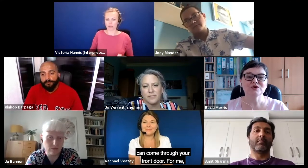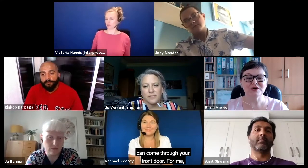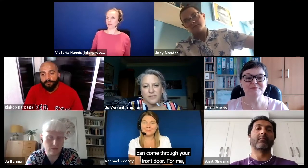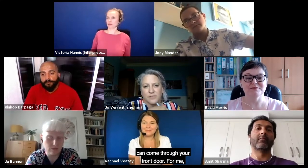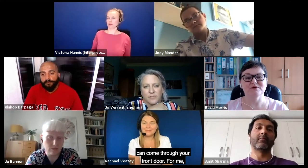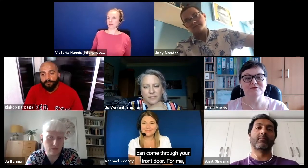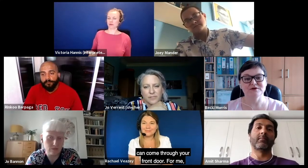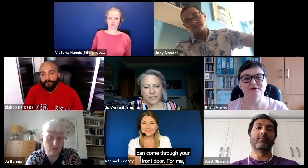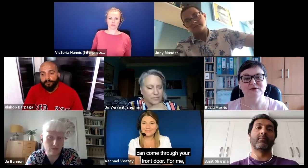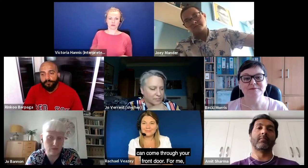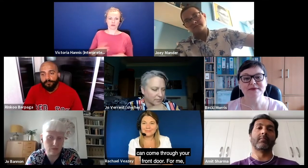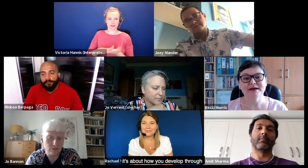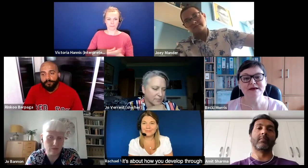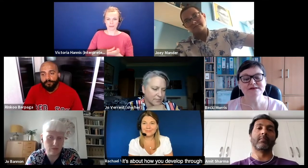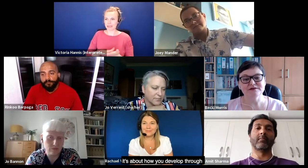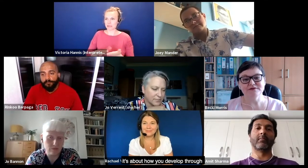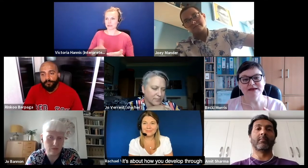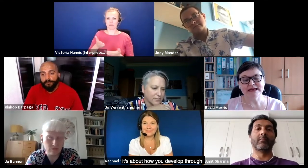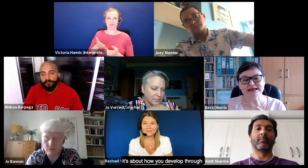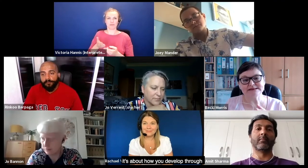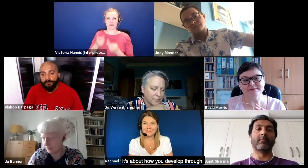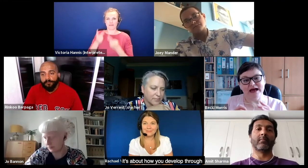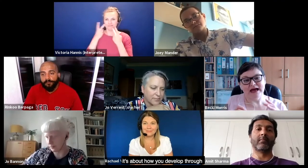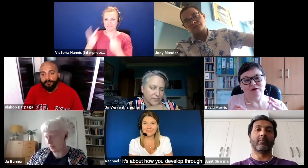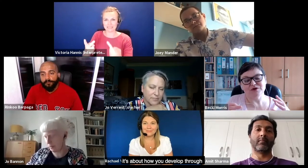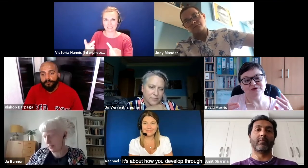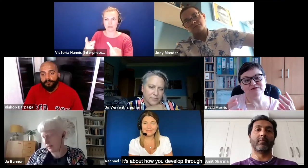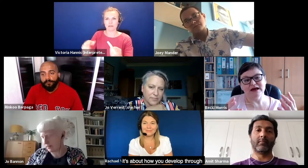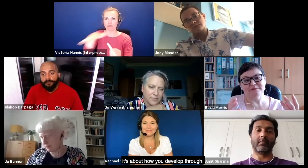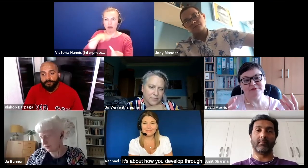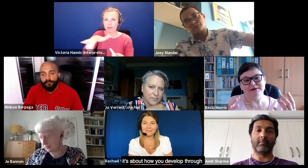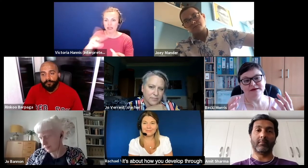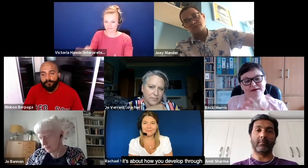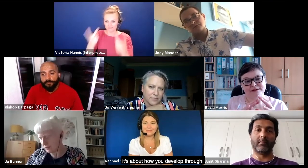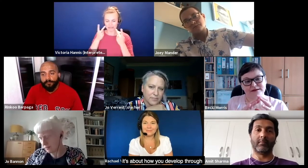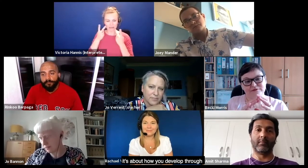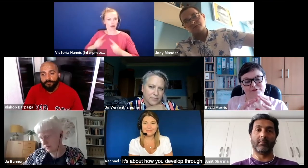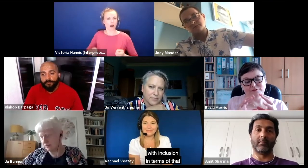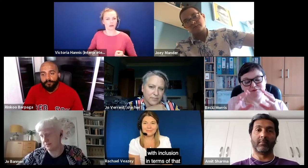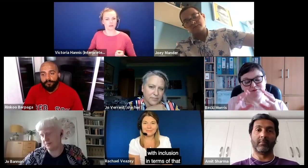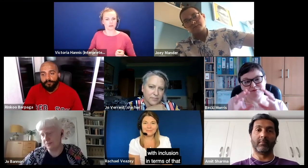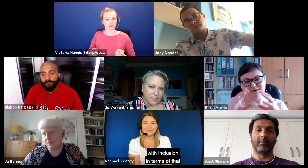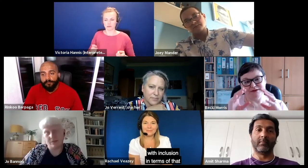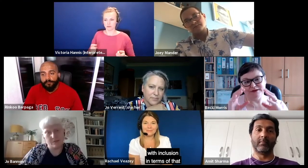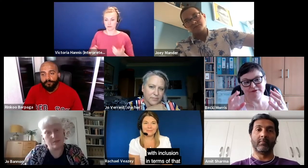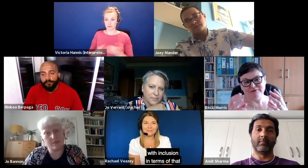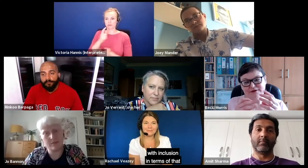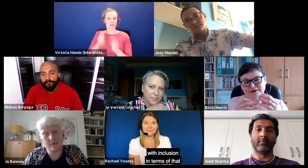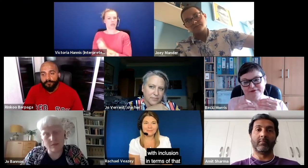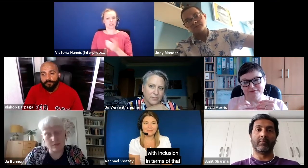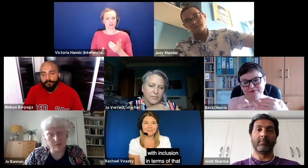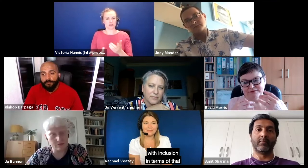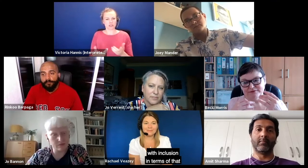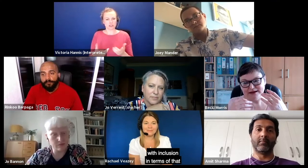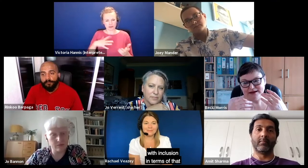who can come through your front door. So for me, it's about how you develop through with inclusion